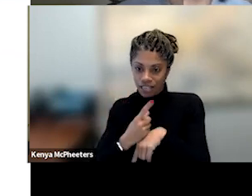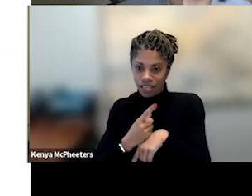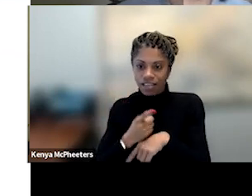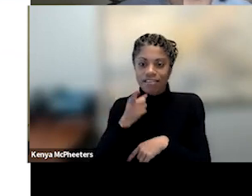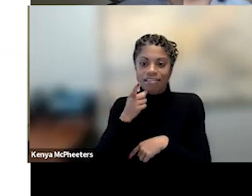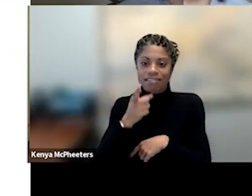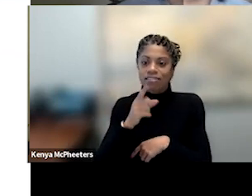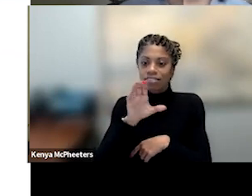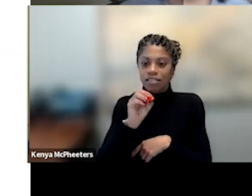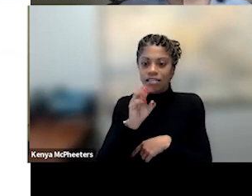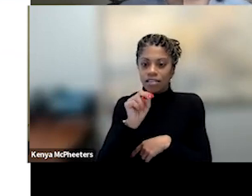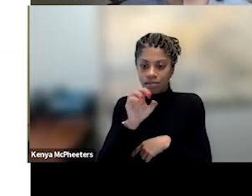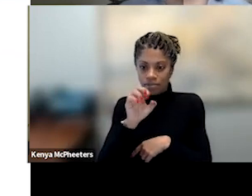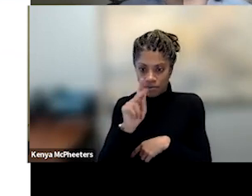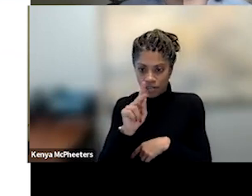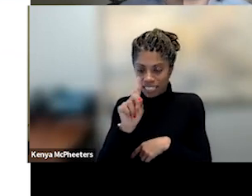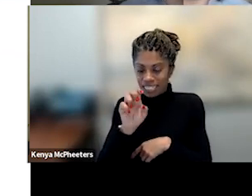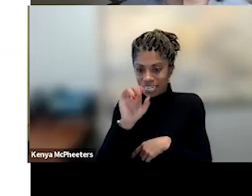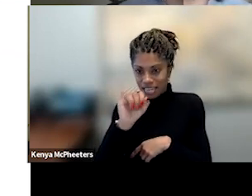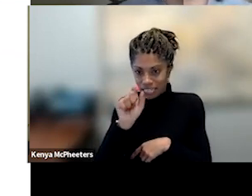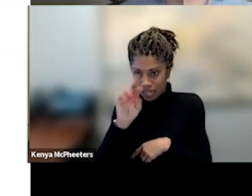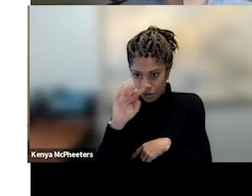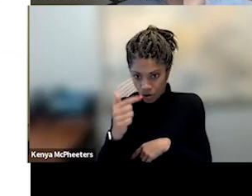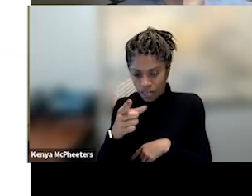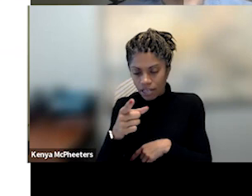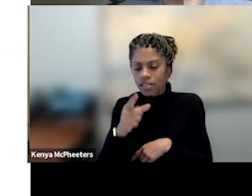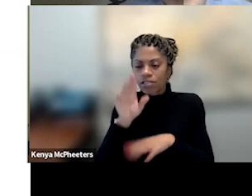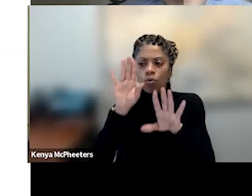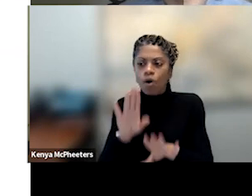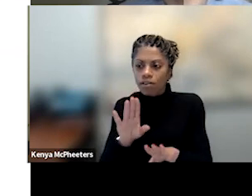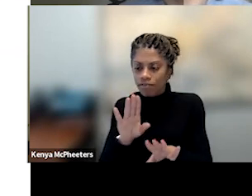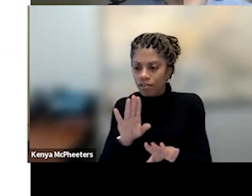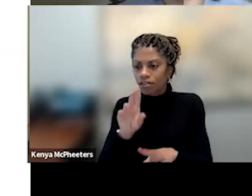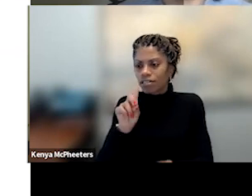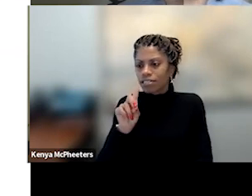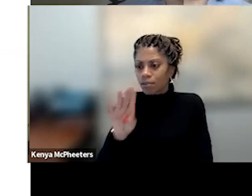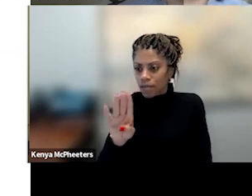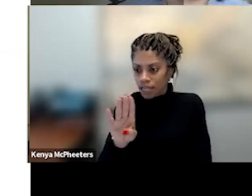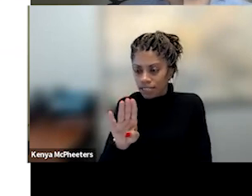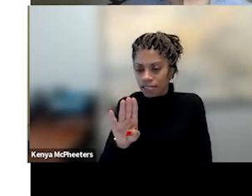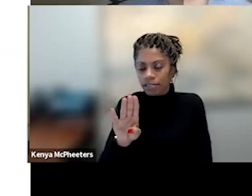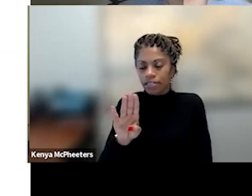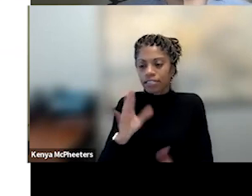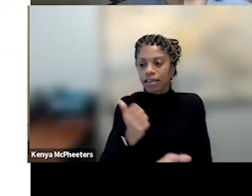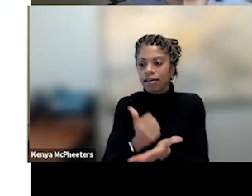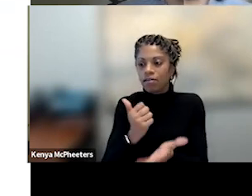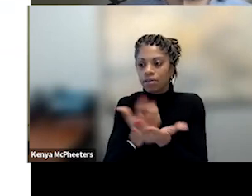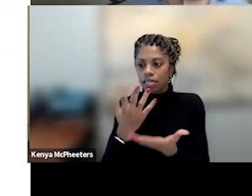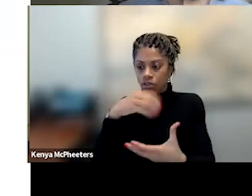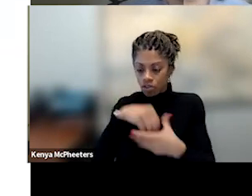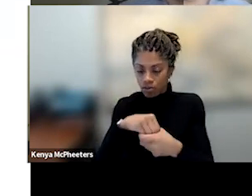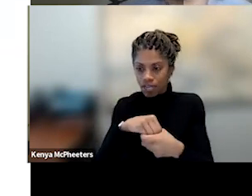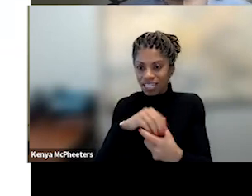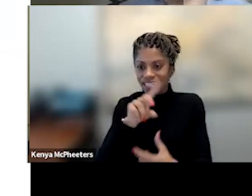It's a wonderful, wonderful database and resource with case studies, tools, tips, all built to help you integrate DEI into your